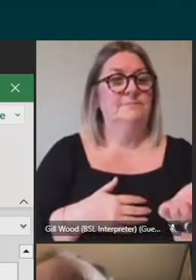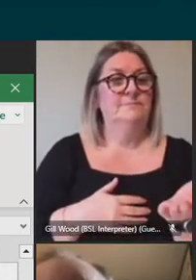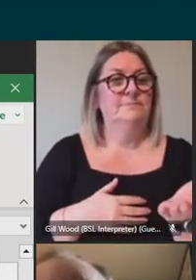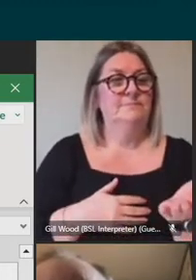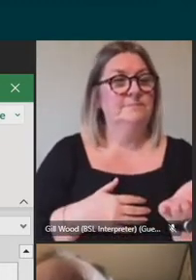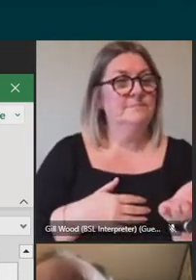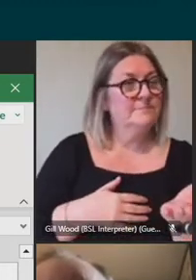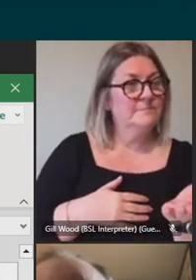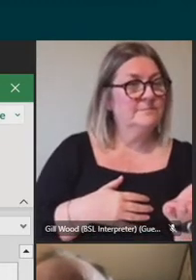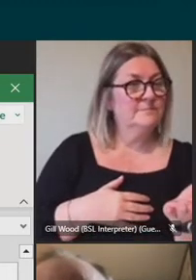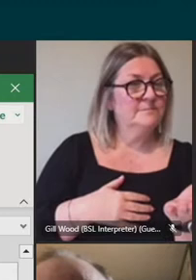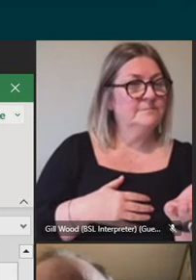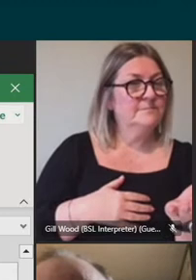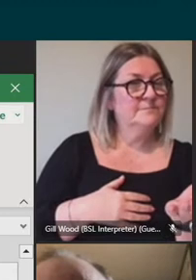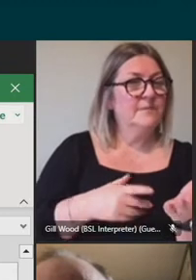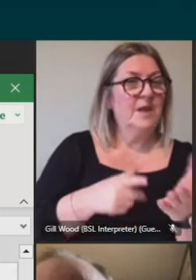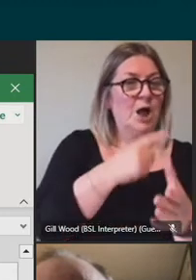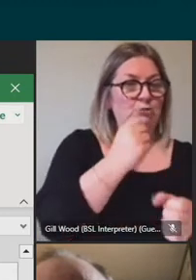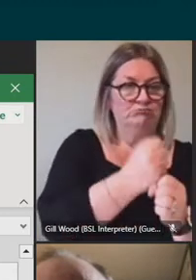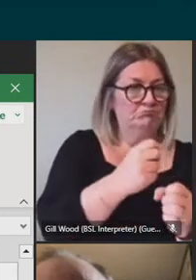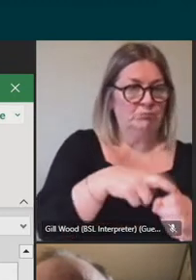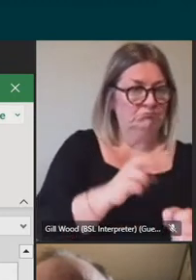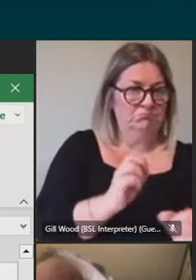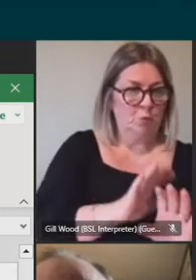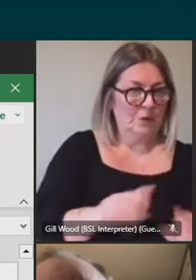I could scroll right down.